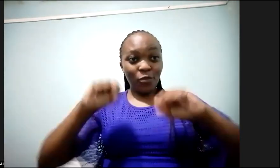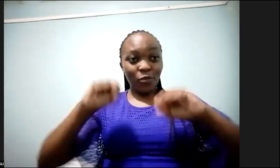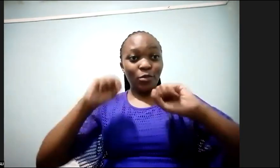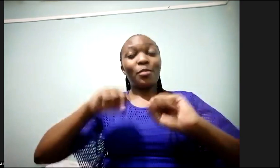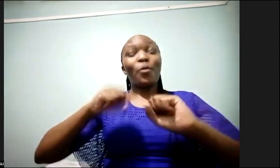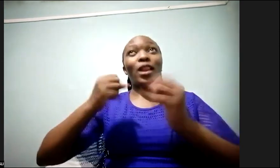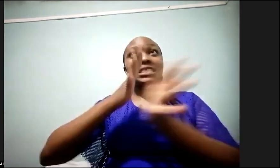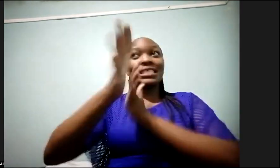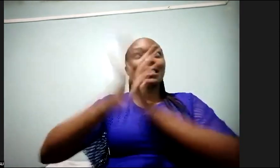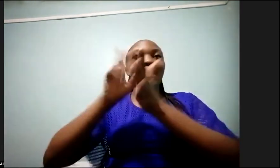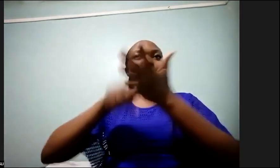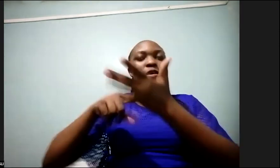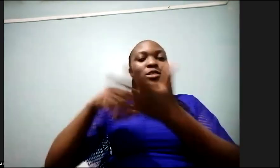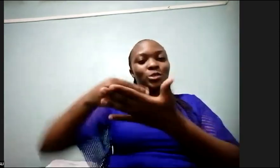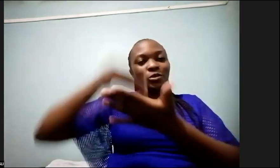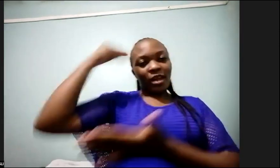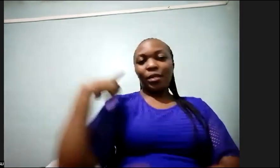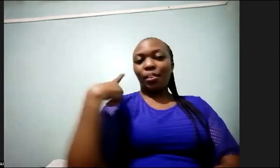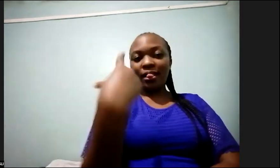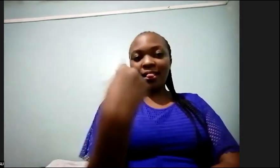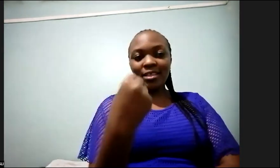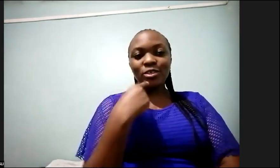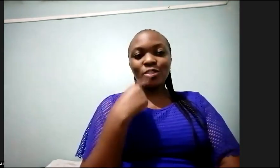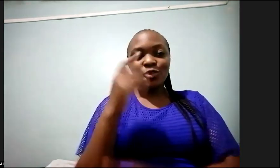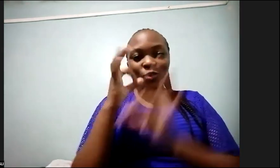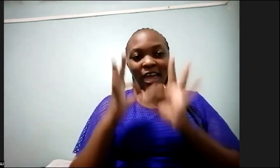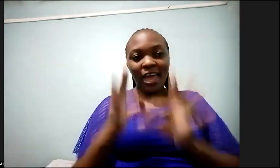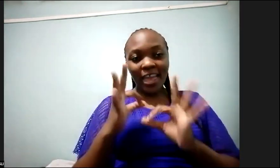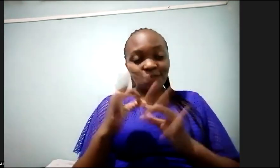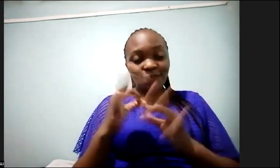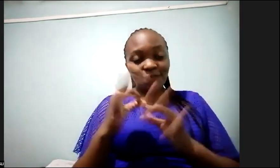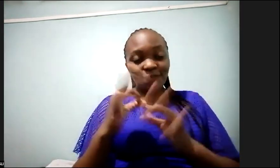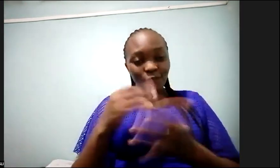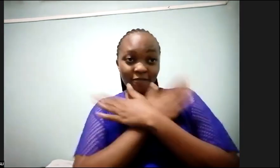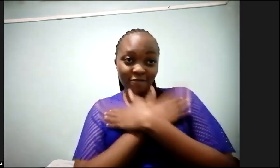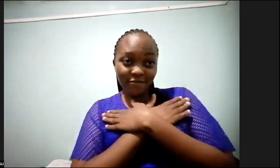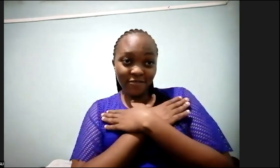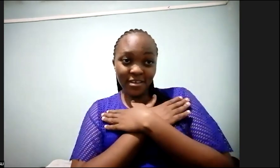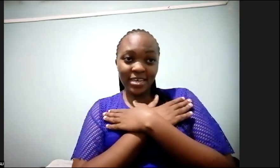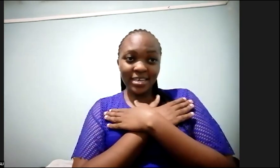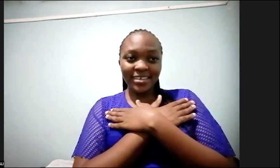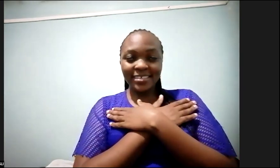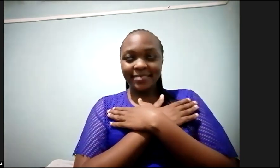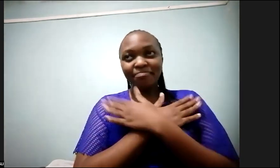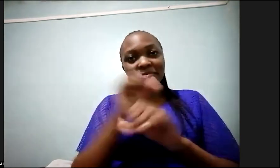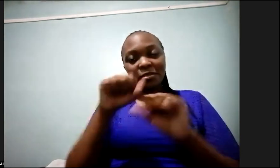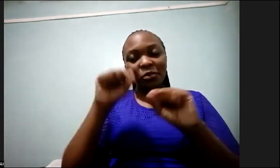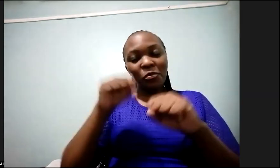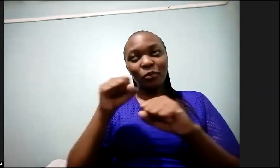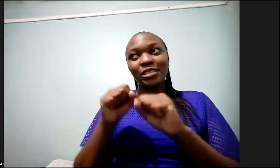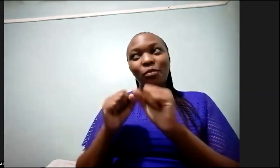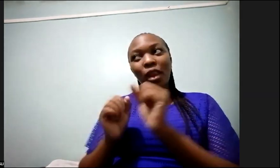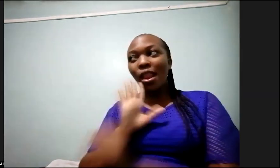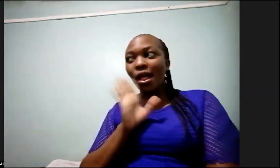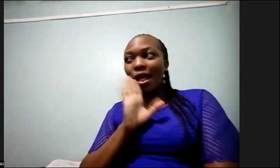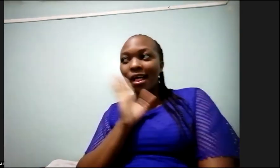So if you have a friend or you might have forgotten, you can speak well with Abigail or Byron so that they can